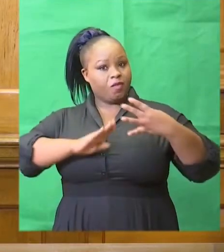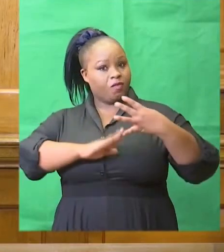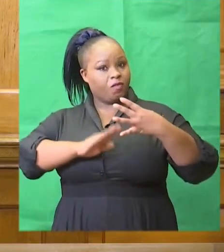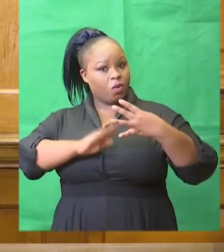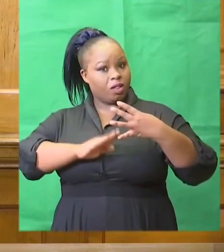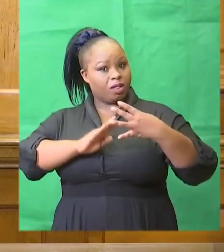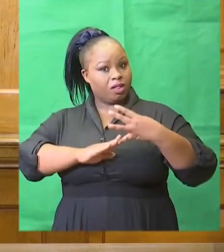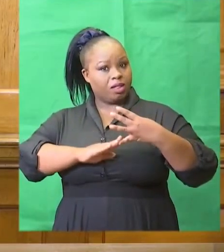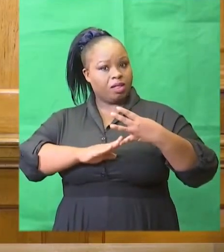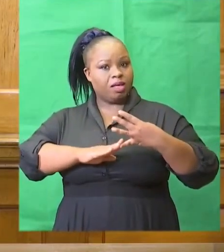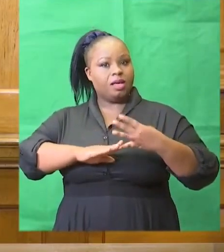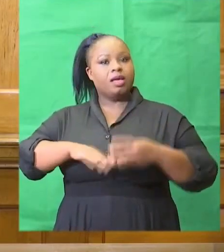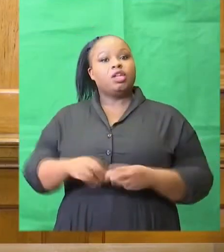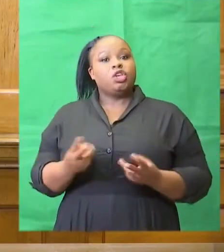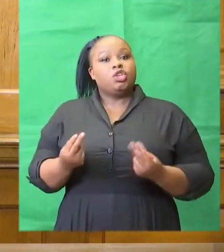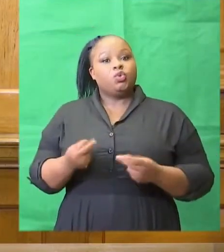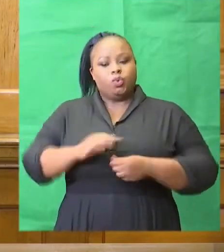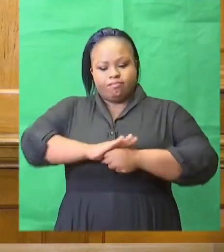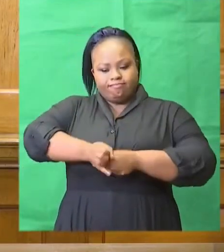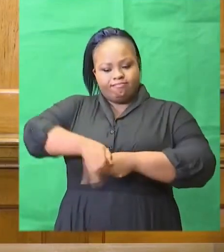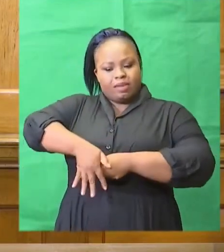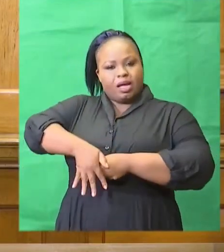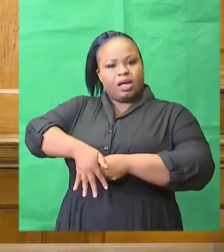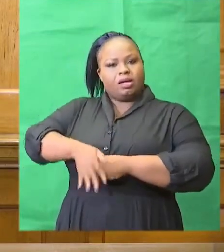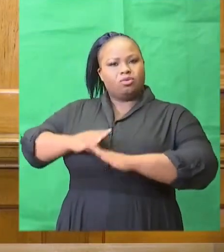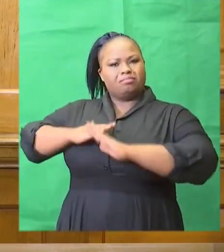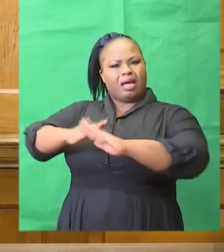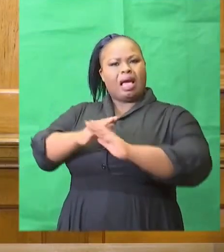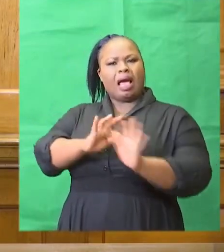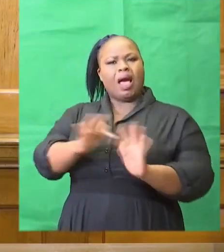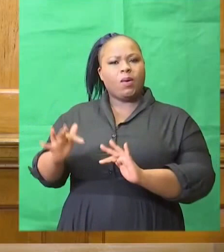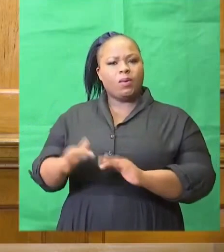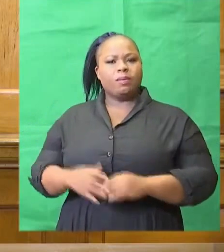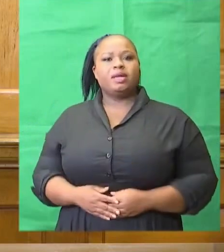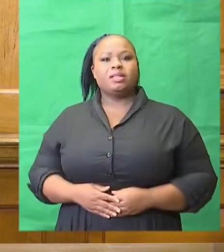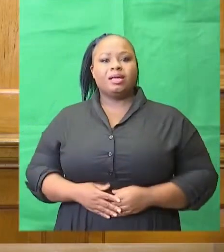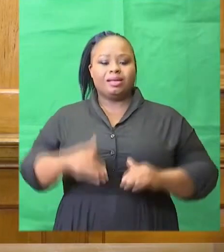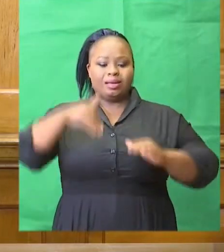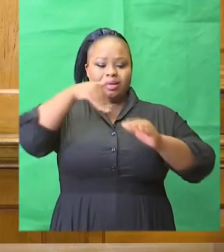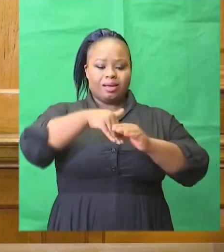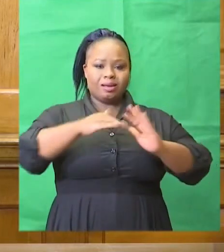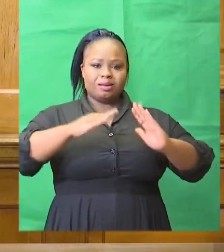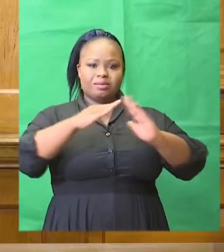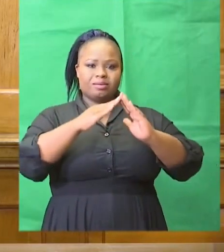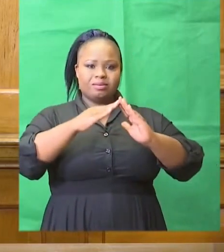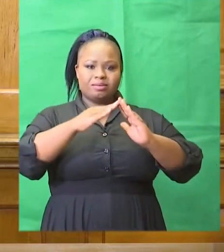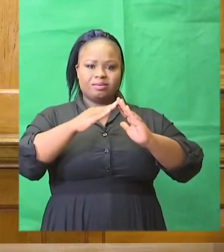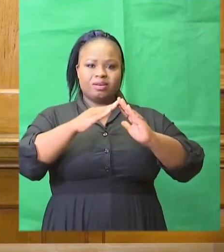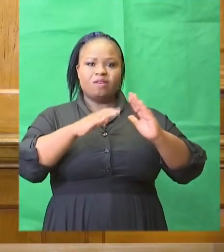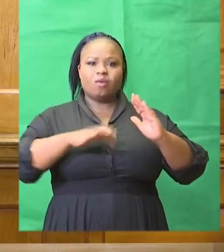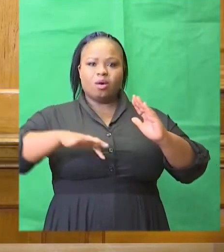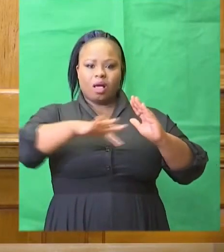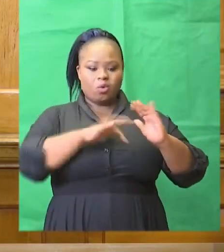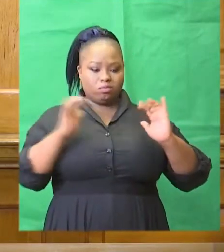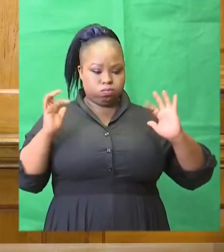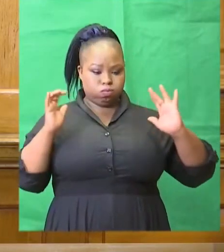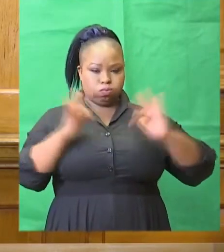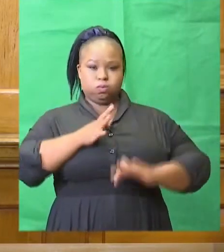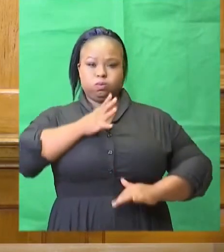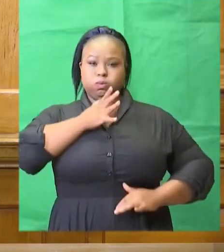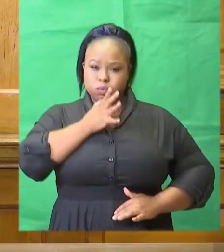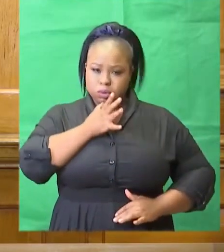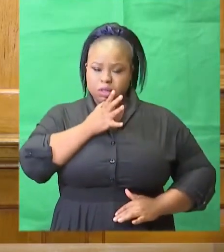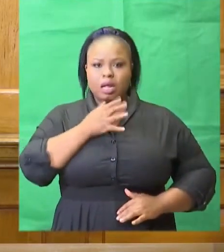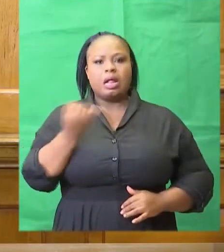we have to fight the new variant is to avoid gatherings, particularly indoor gatherings. Mass gatherings such